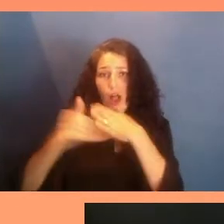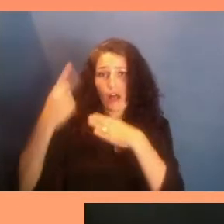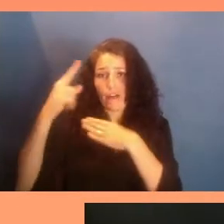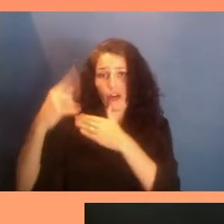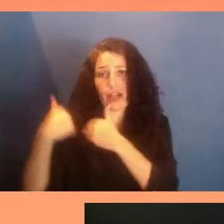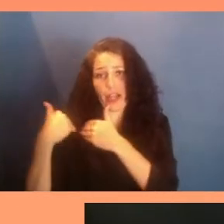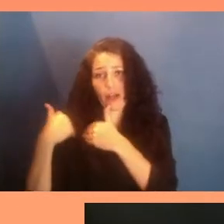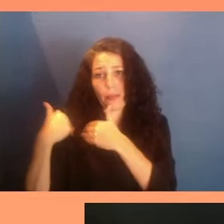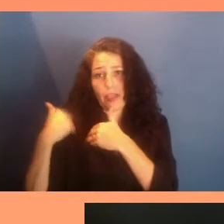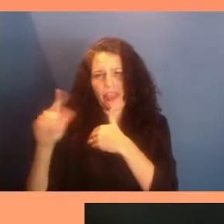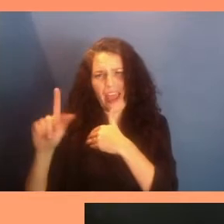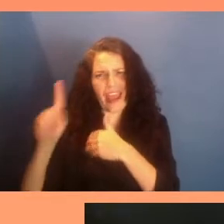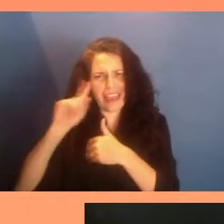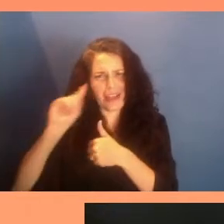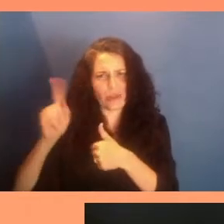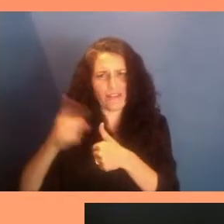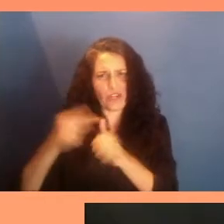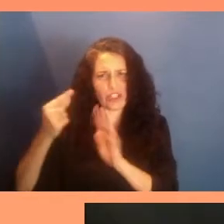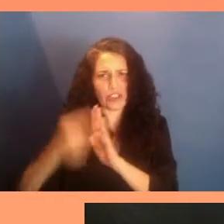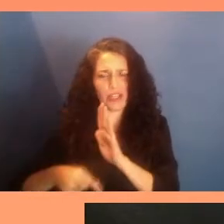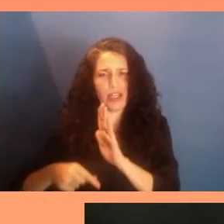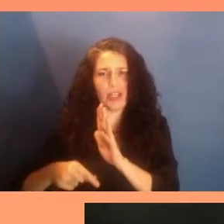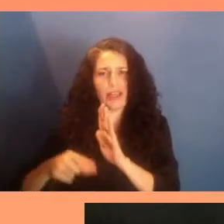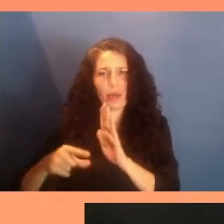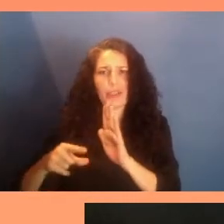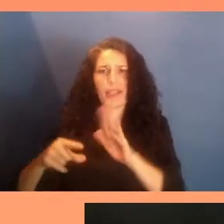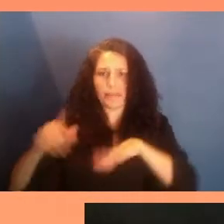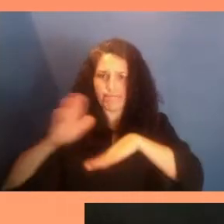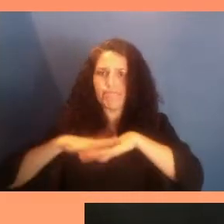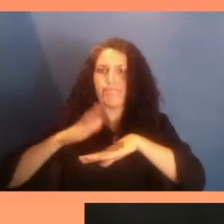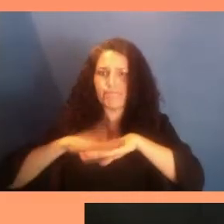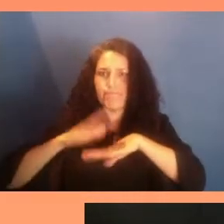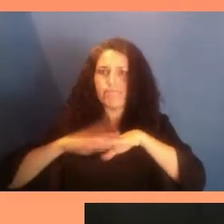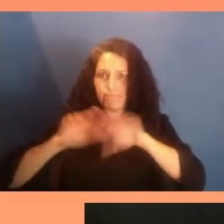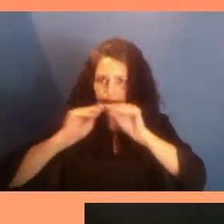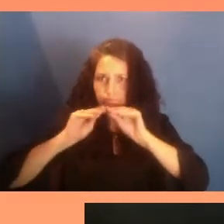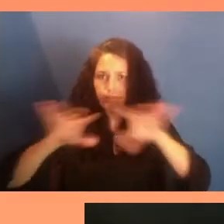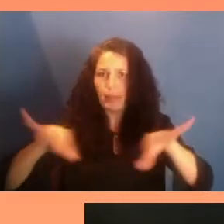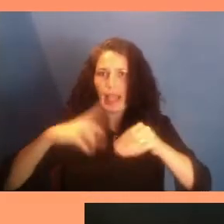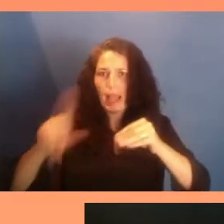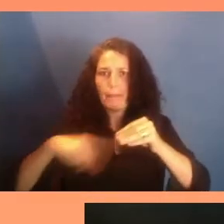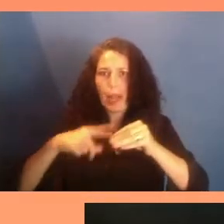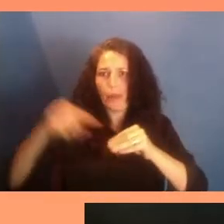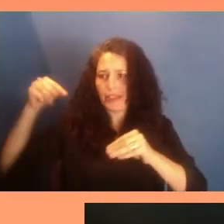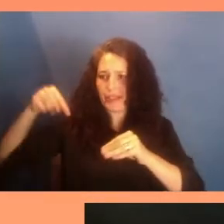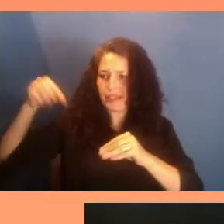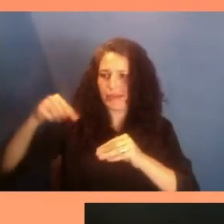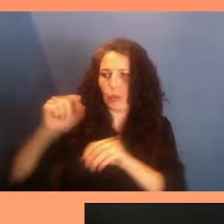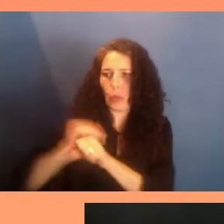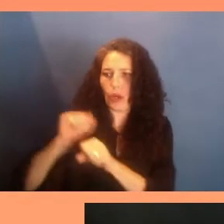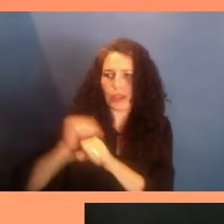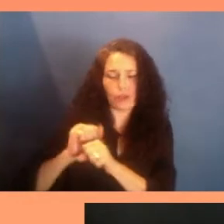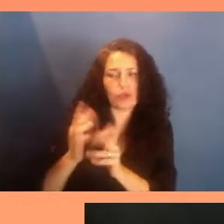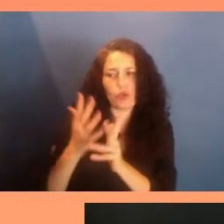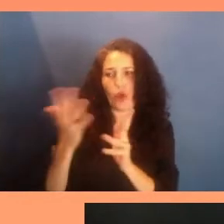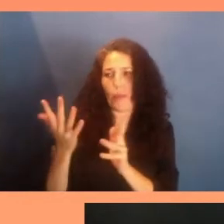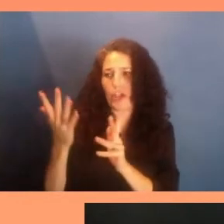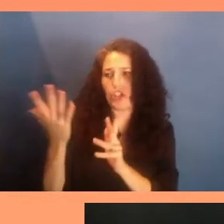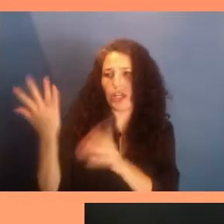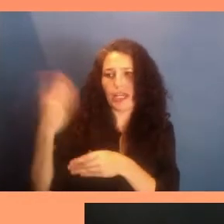sort of like the first kind of sounding out of this particular work. And there's so much in there that I